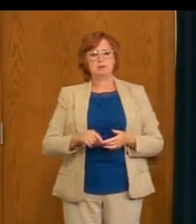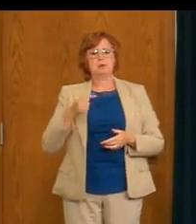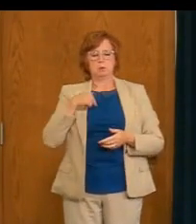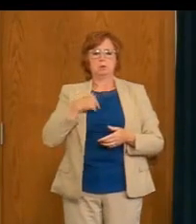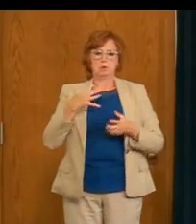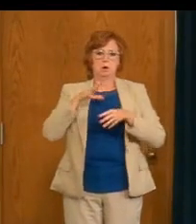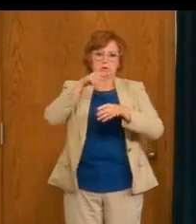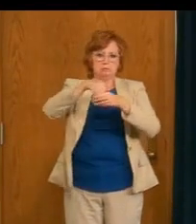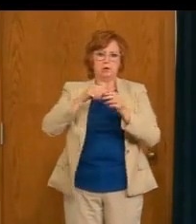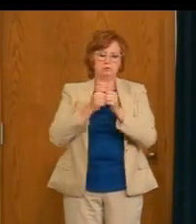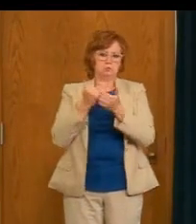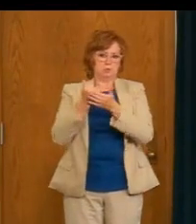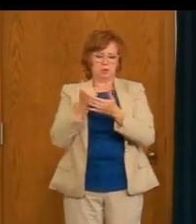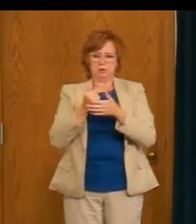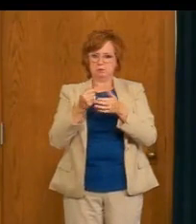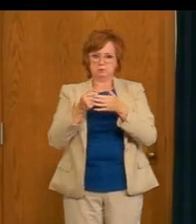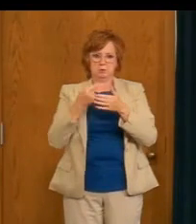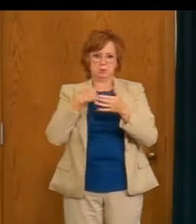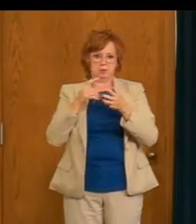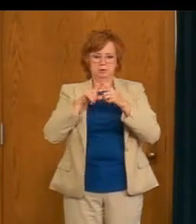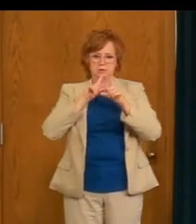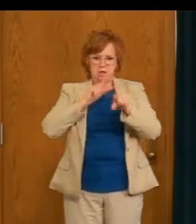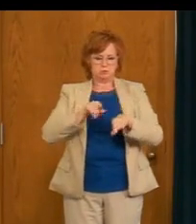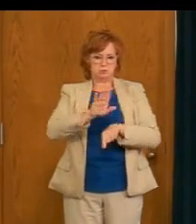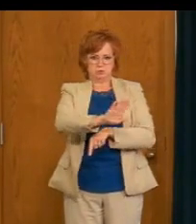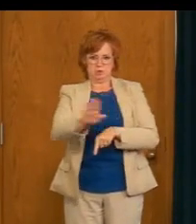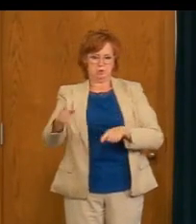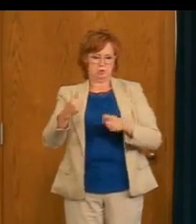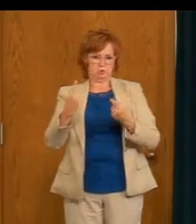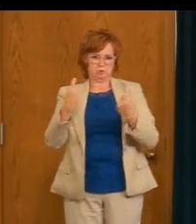that have to be answered, how they can be answered, so that the